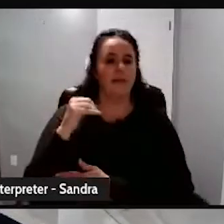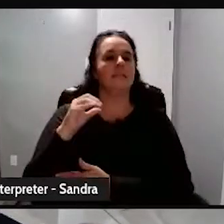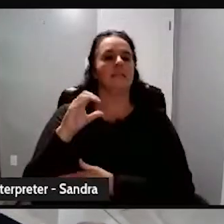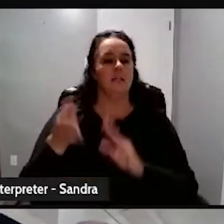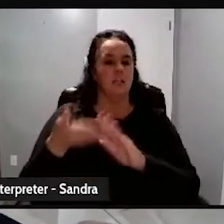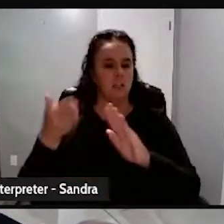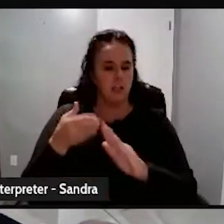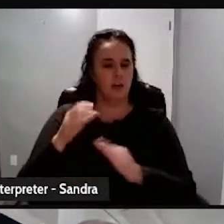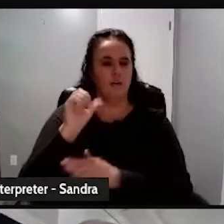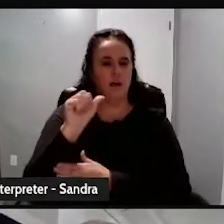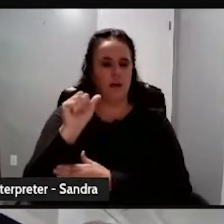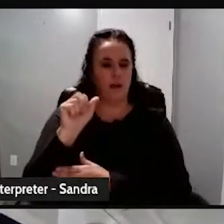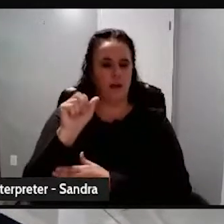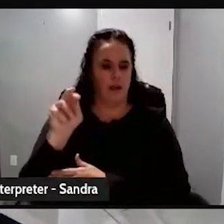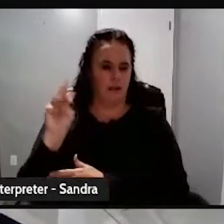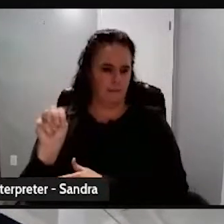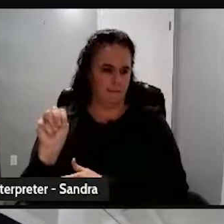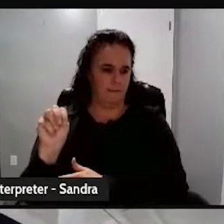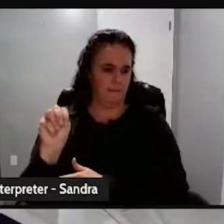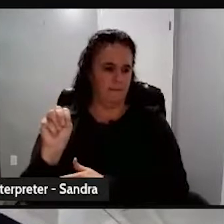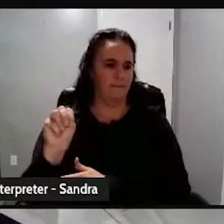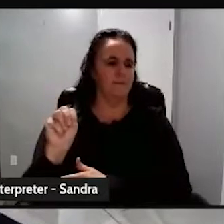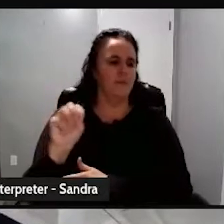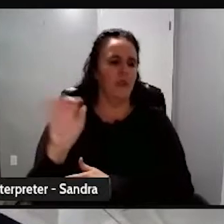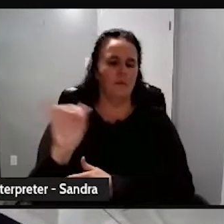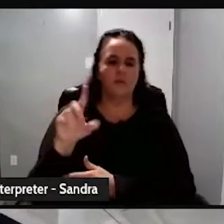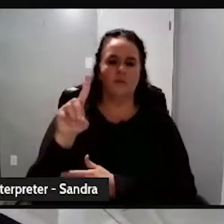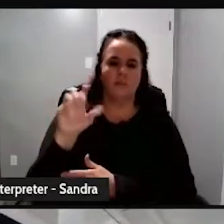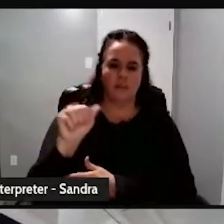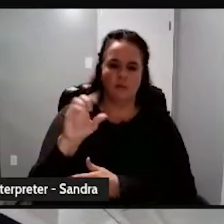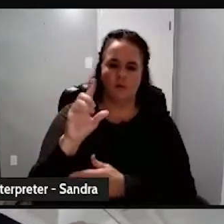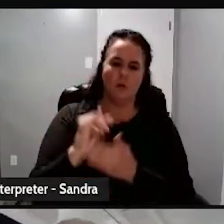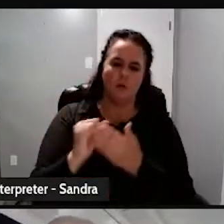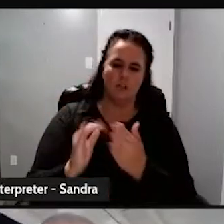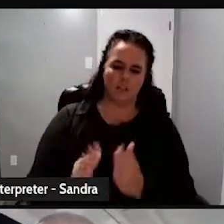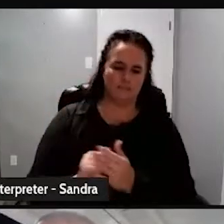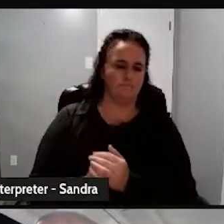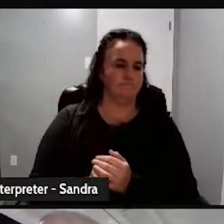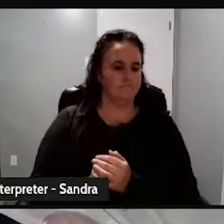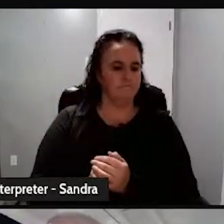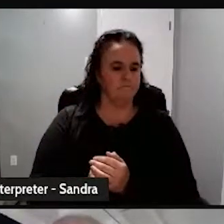AANM. I am also a disabled artist, and